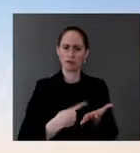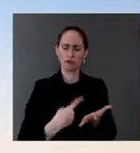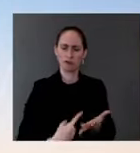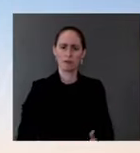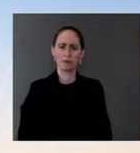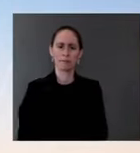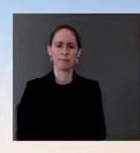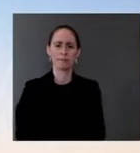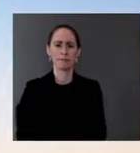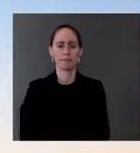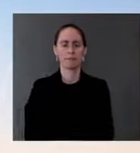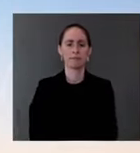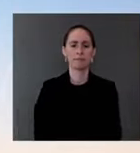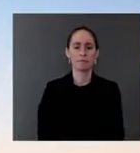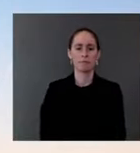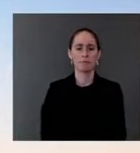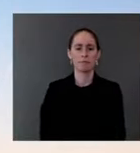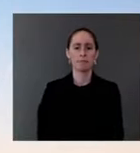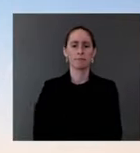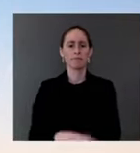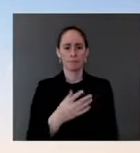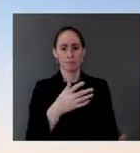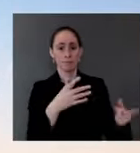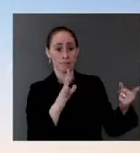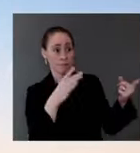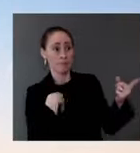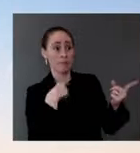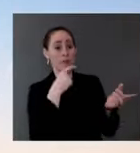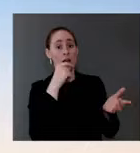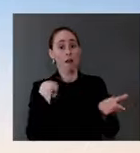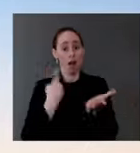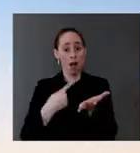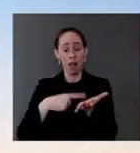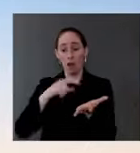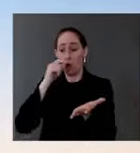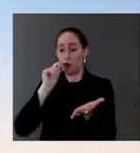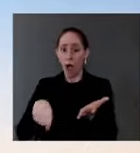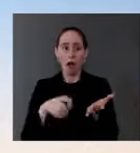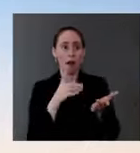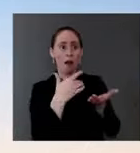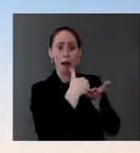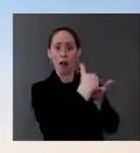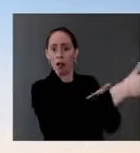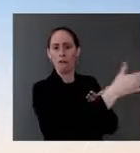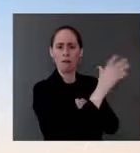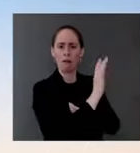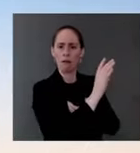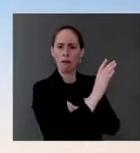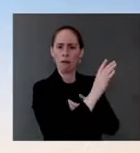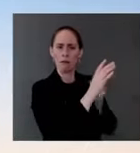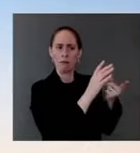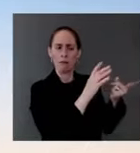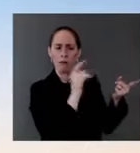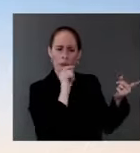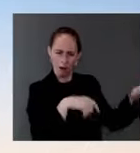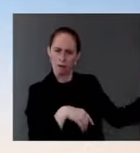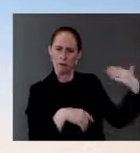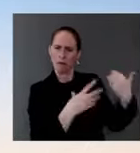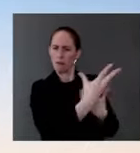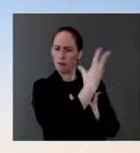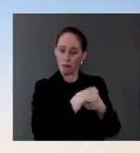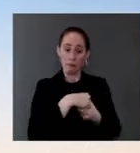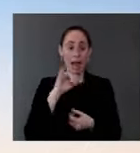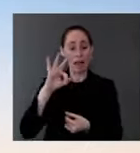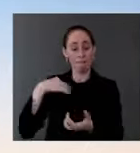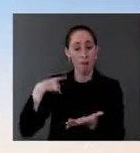NATO. Those are our principles. So that's really what our focus is on at this point. Obviously, all of this effort, diplomatic effort to